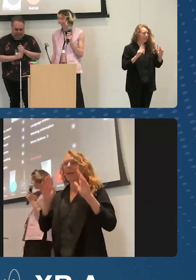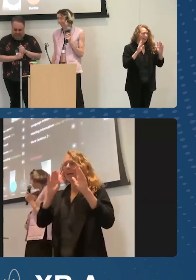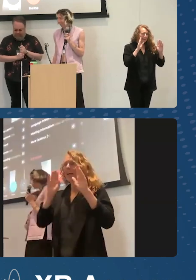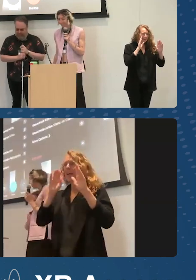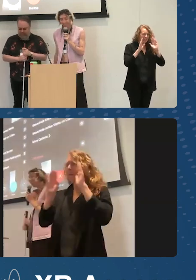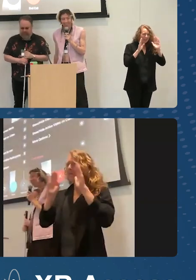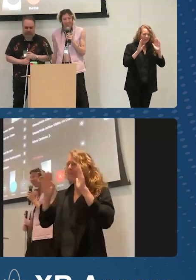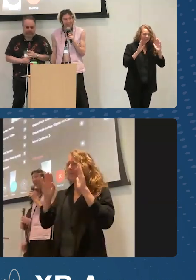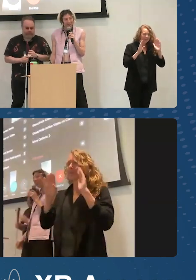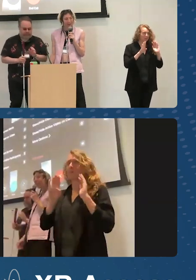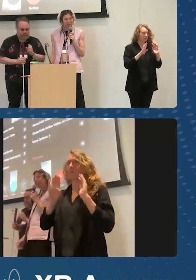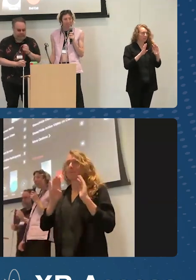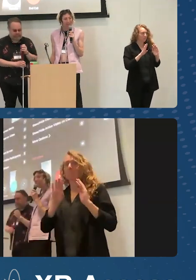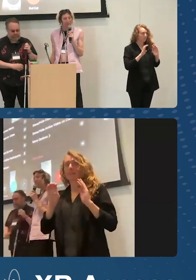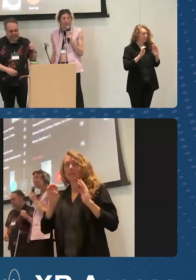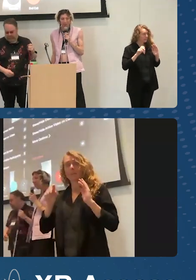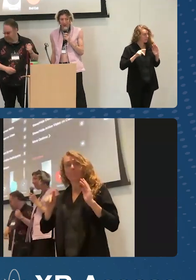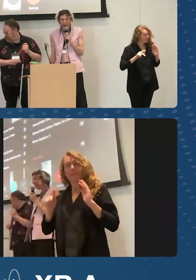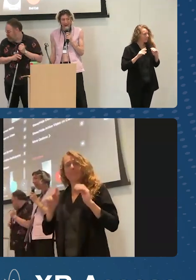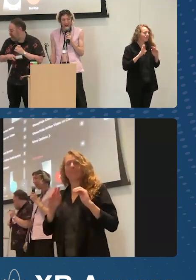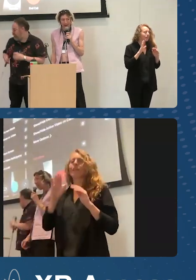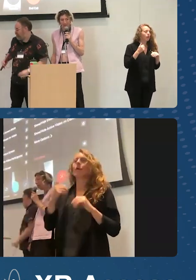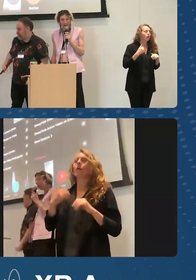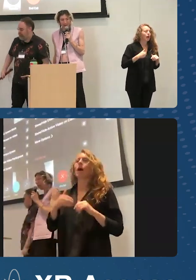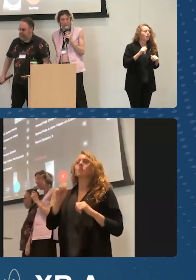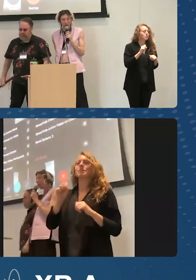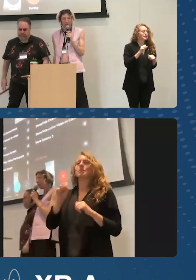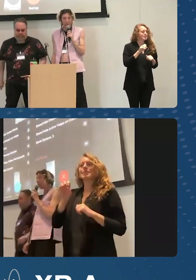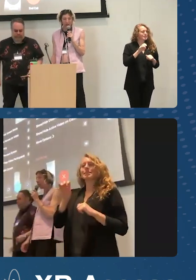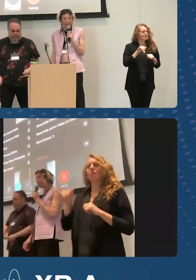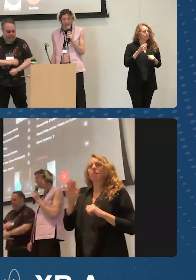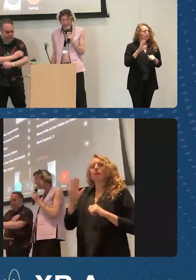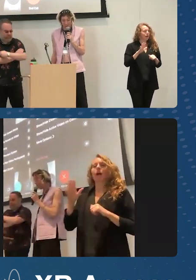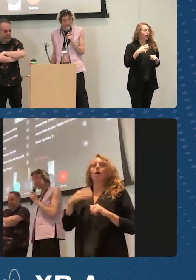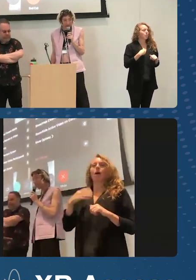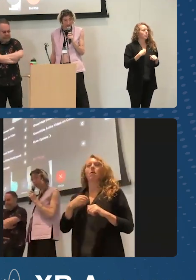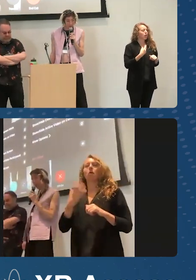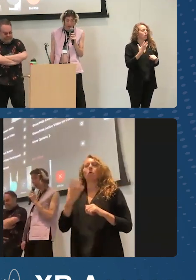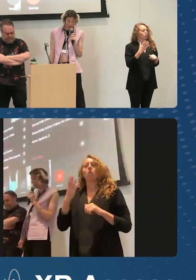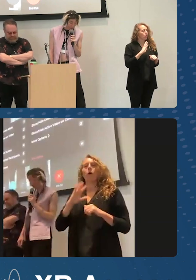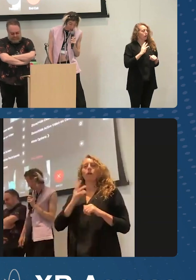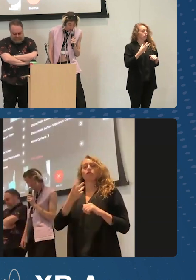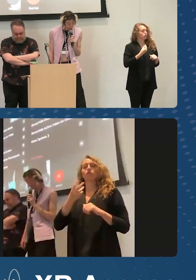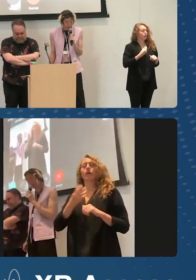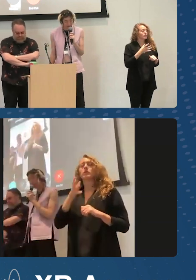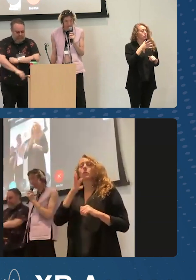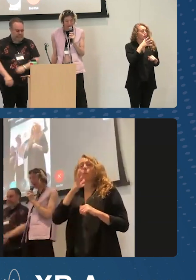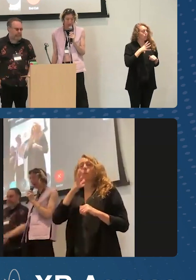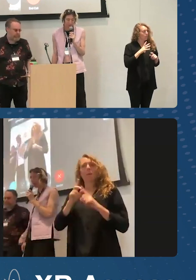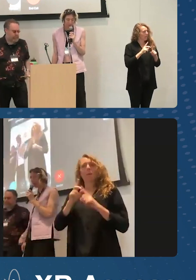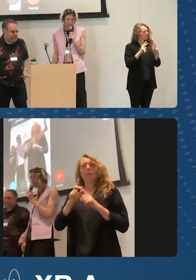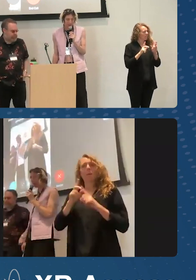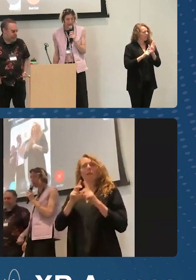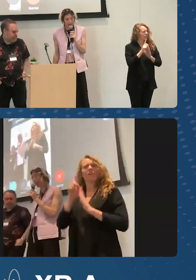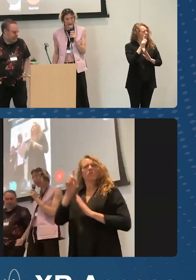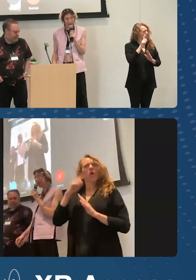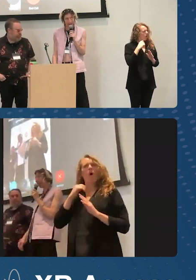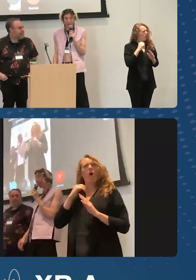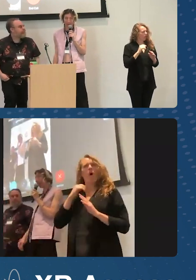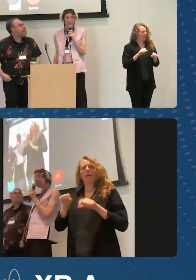Hi, my name's Sammie Veeler. I am a white transgender woman. I'm quite tall, wearing some